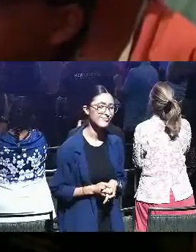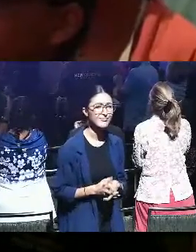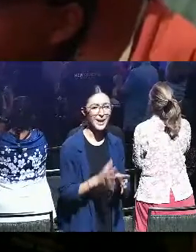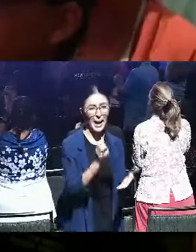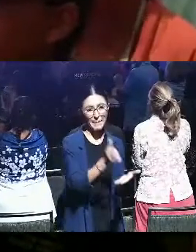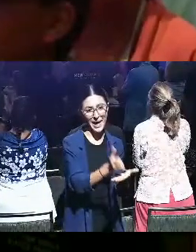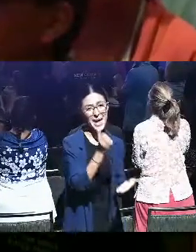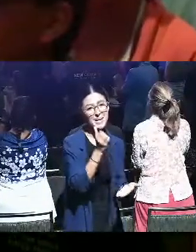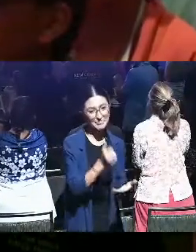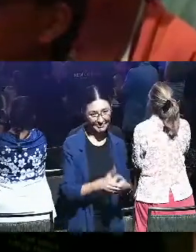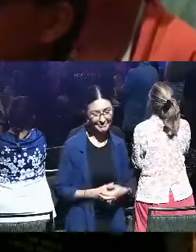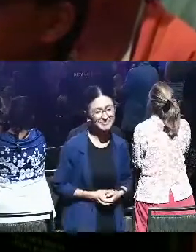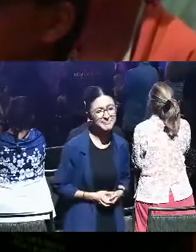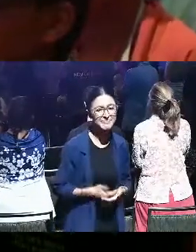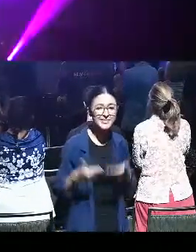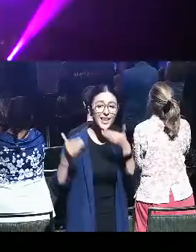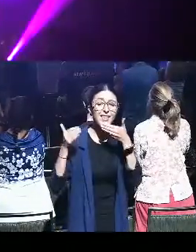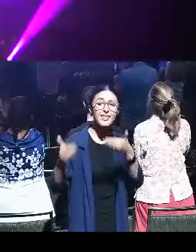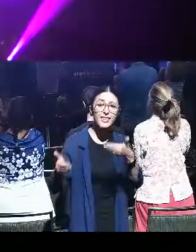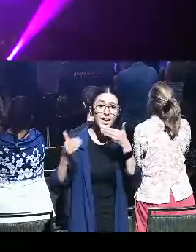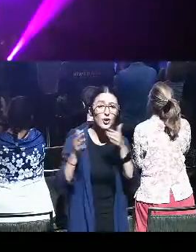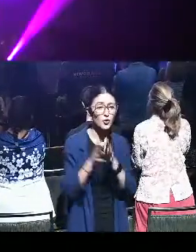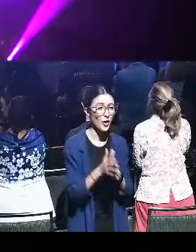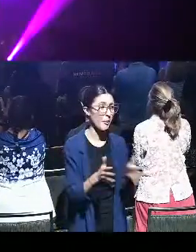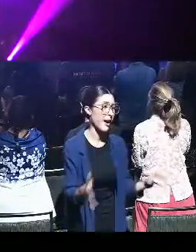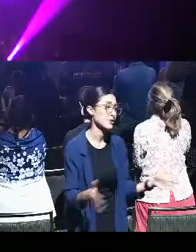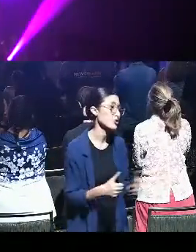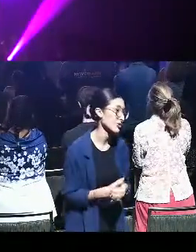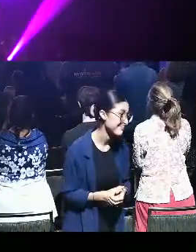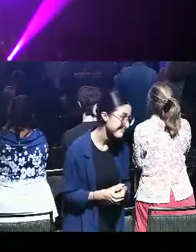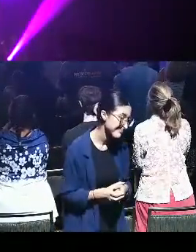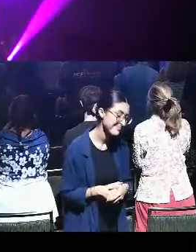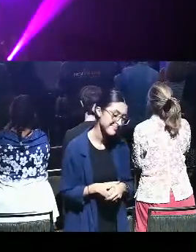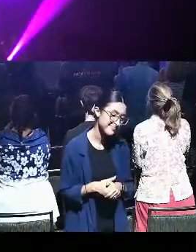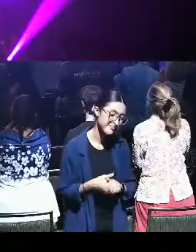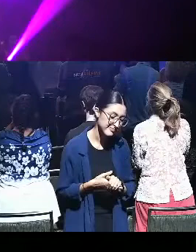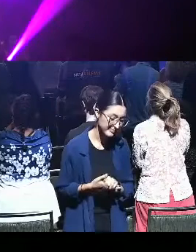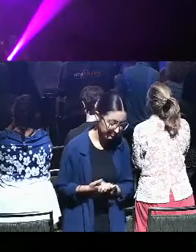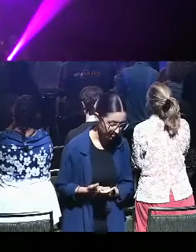Amen. Thank you very much.